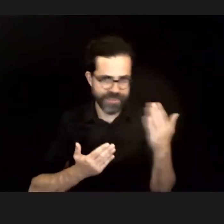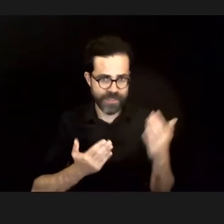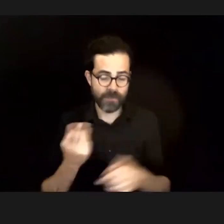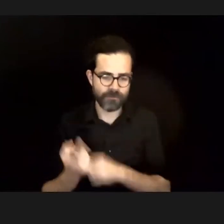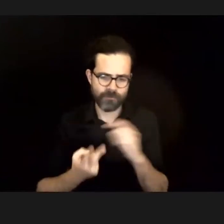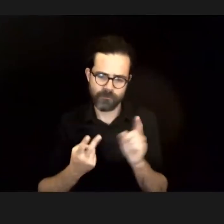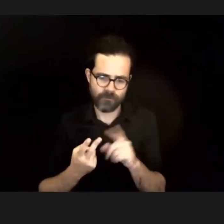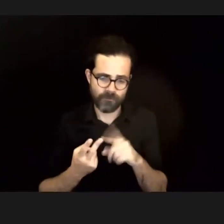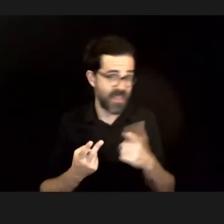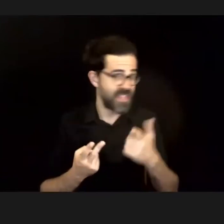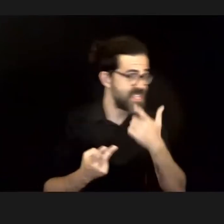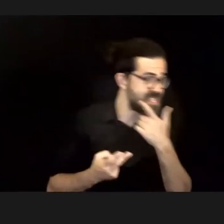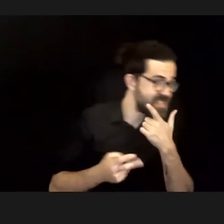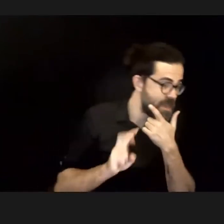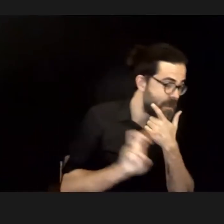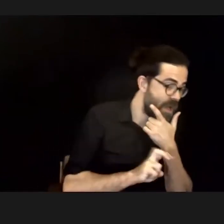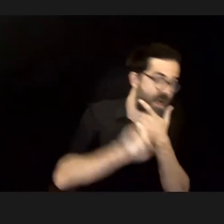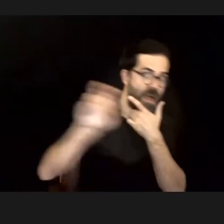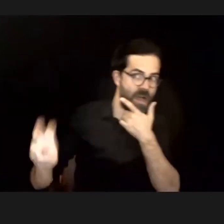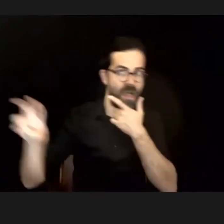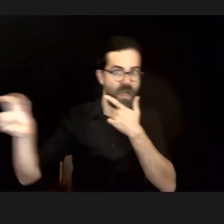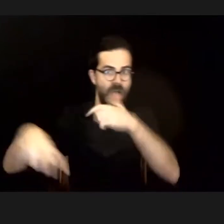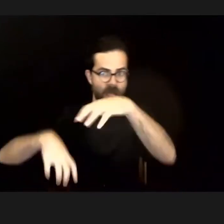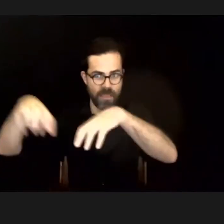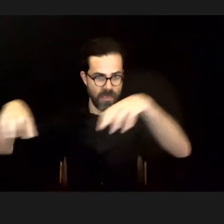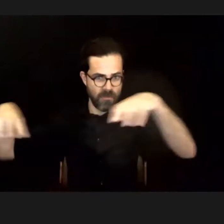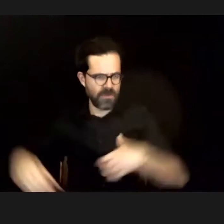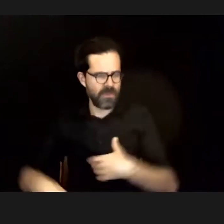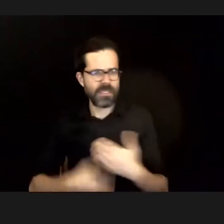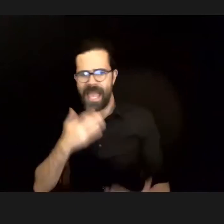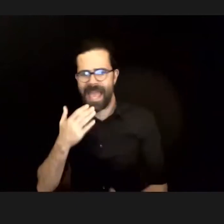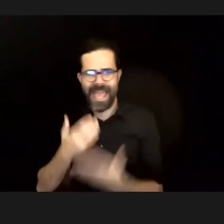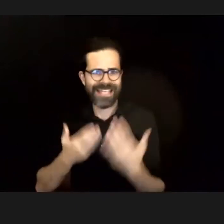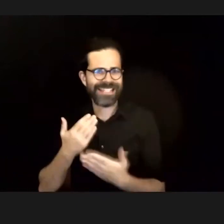Geneva to the mountain destination.